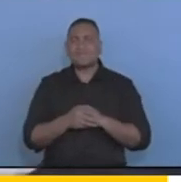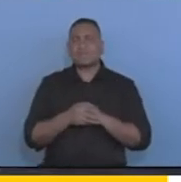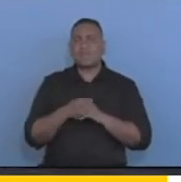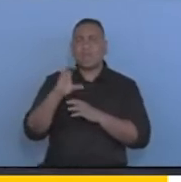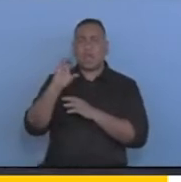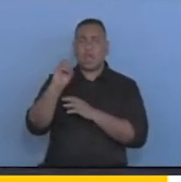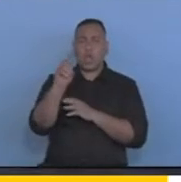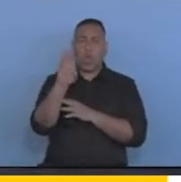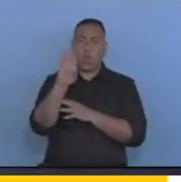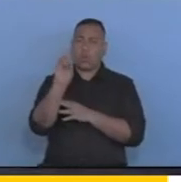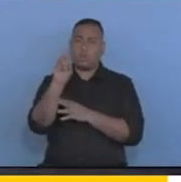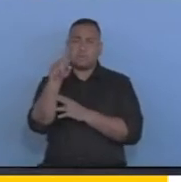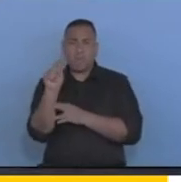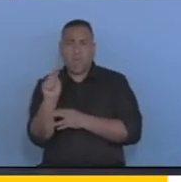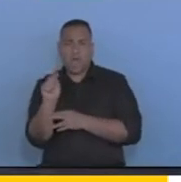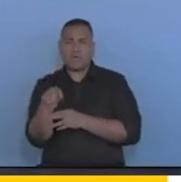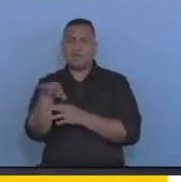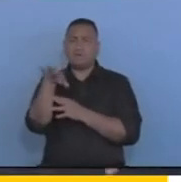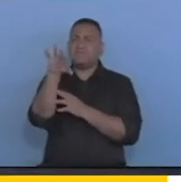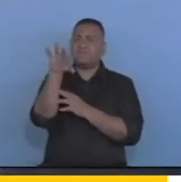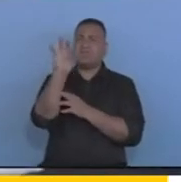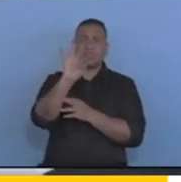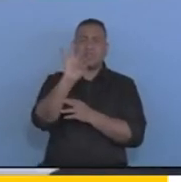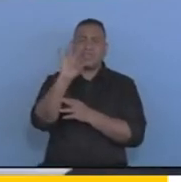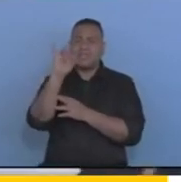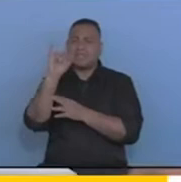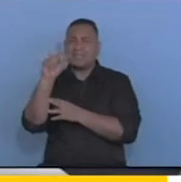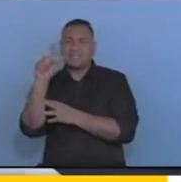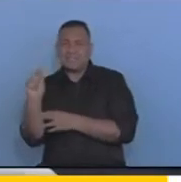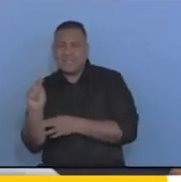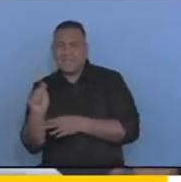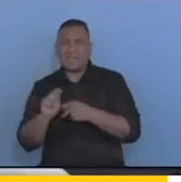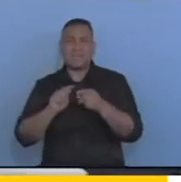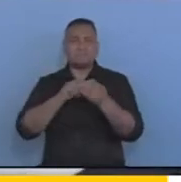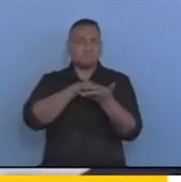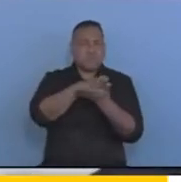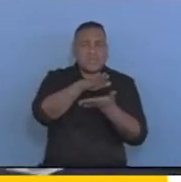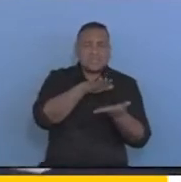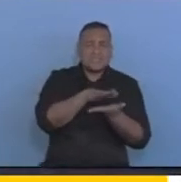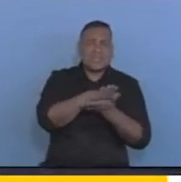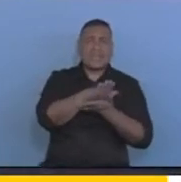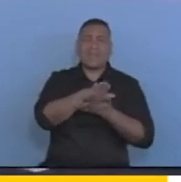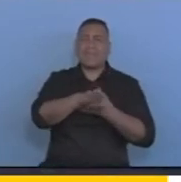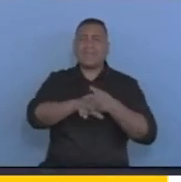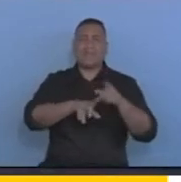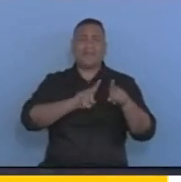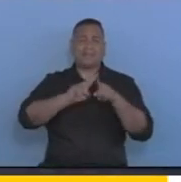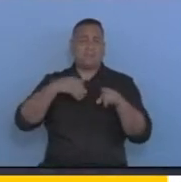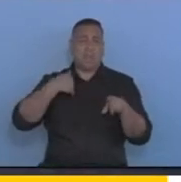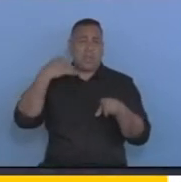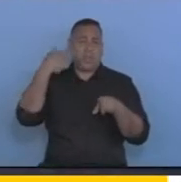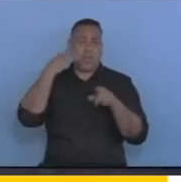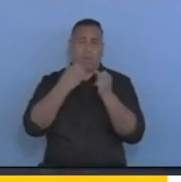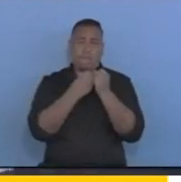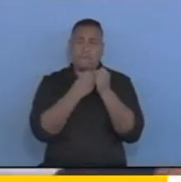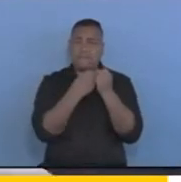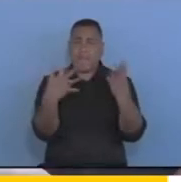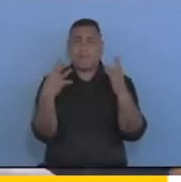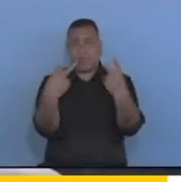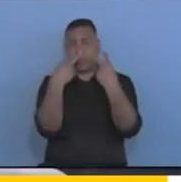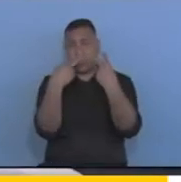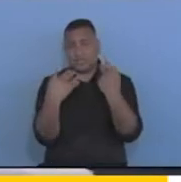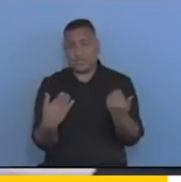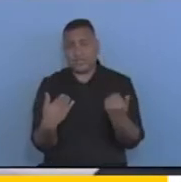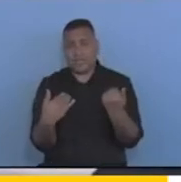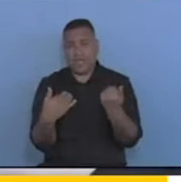printing. It is really a vast array of things that will be covered here with us. And I know a lot of people are watching this going, now, I've got that sort of interest in it.